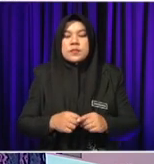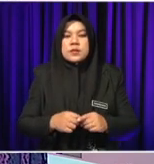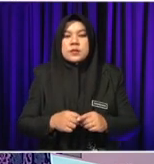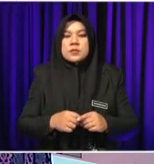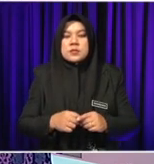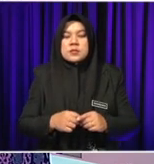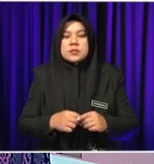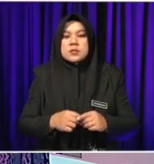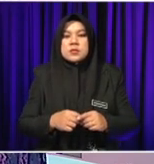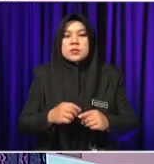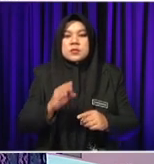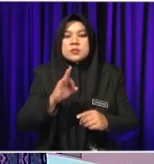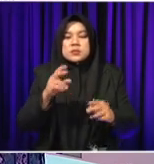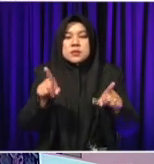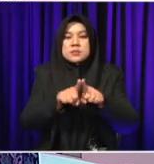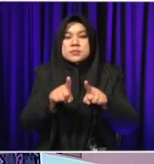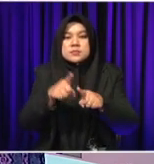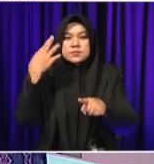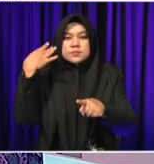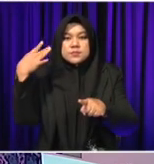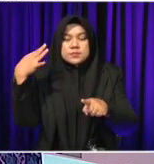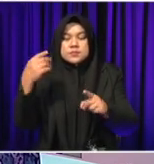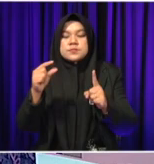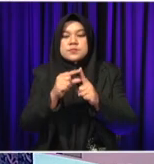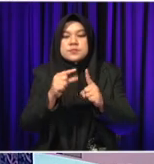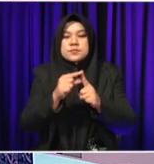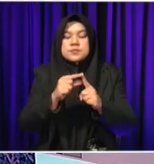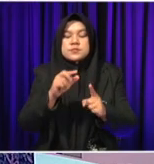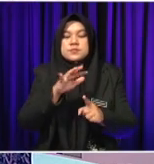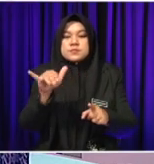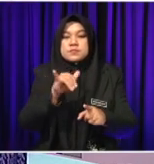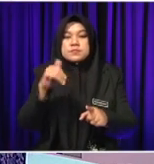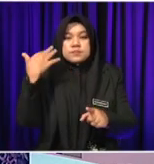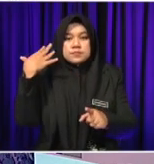maybe fallow, or maybe you can have like similar sound to it. Yellow. Mm.